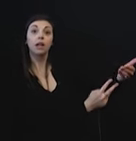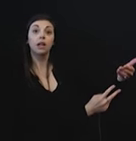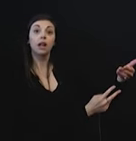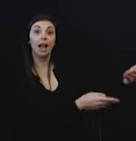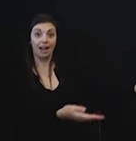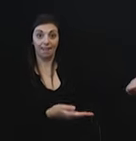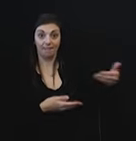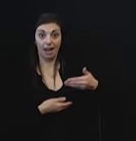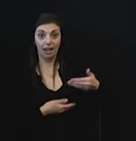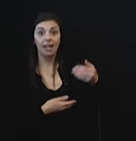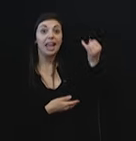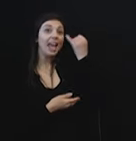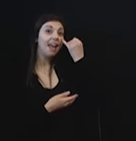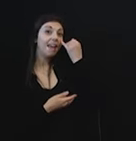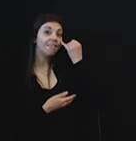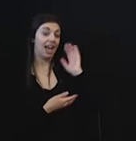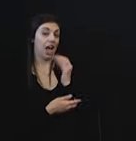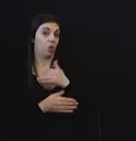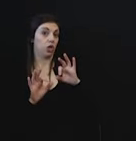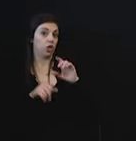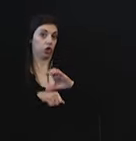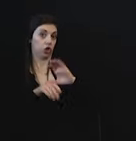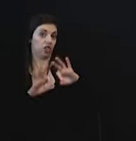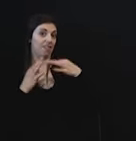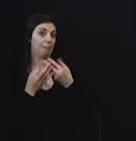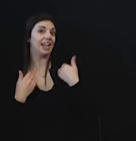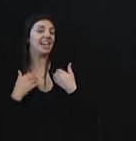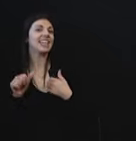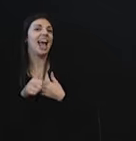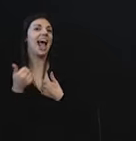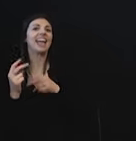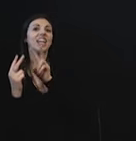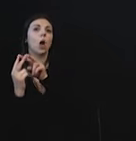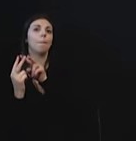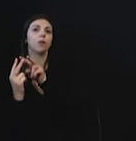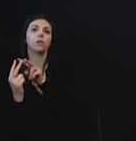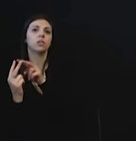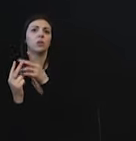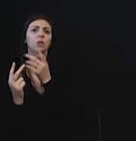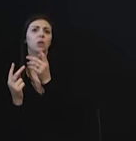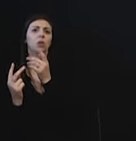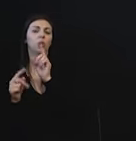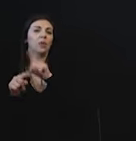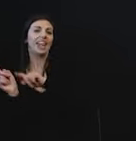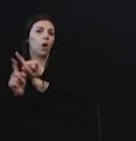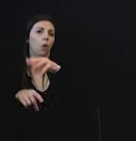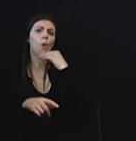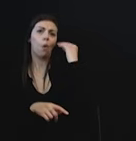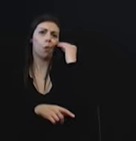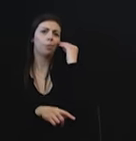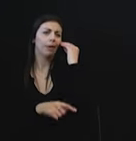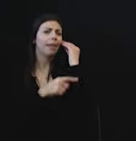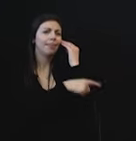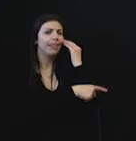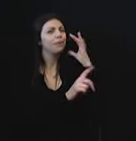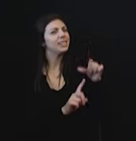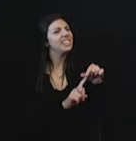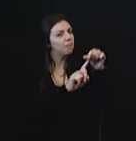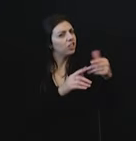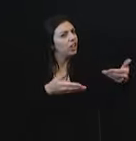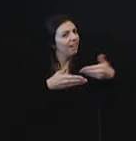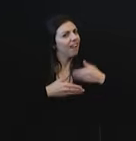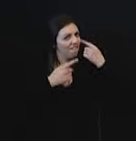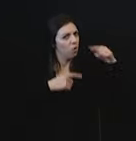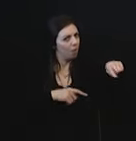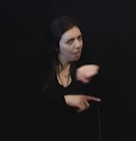any couples in our church family this Thanksgiving who are not going to be able to go home, they wanted to make a special invitation to you to